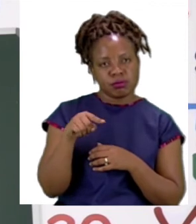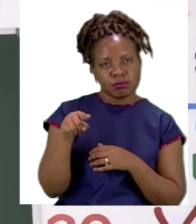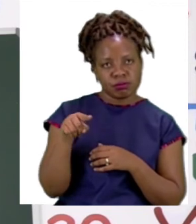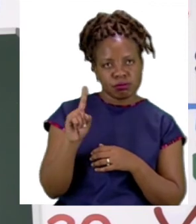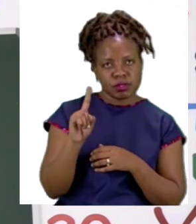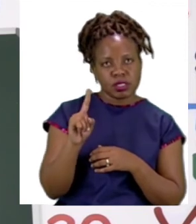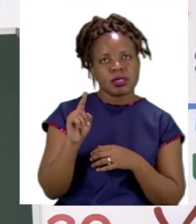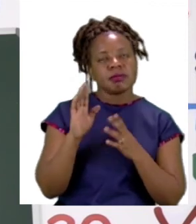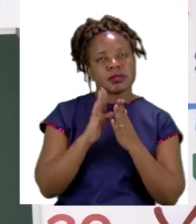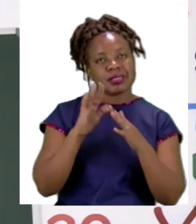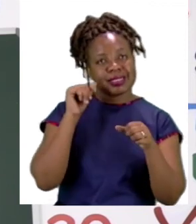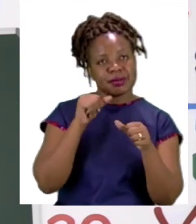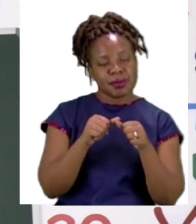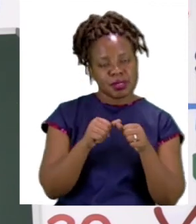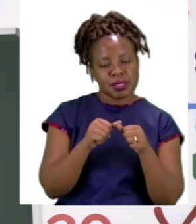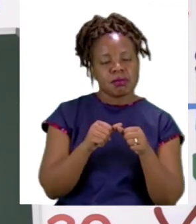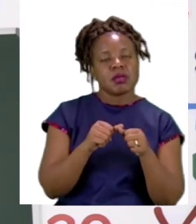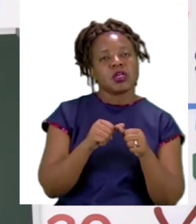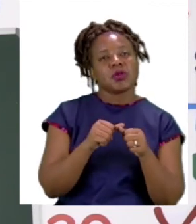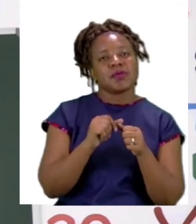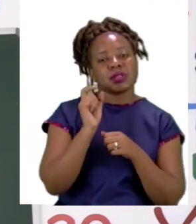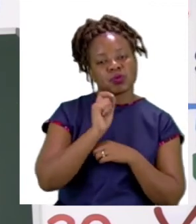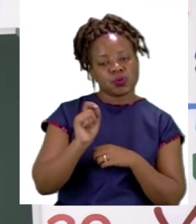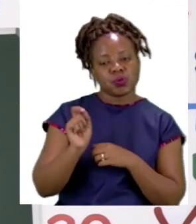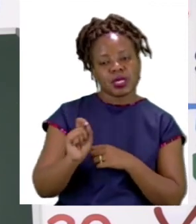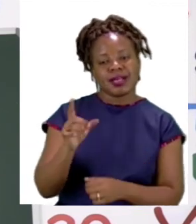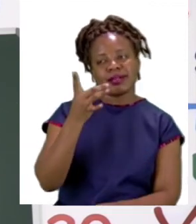word. You can use your vocabulary words and